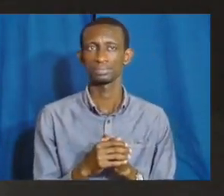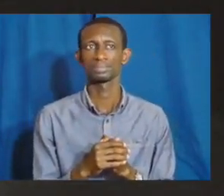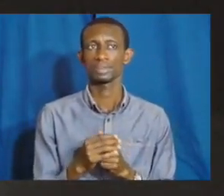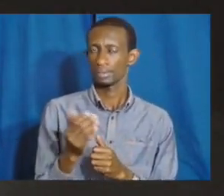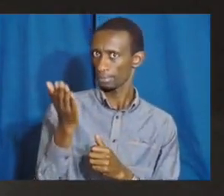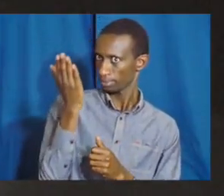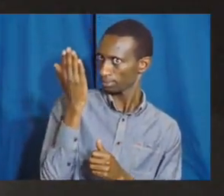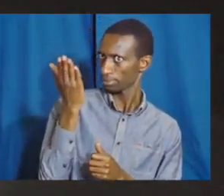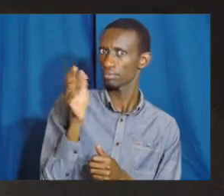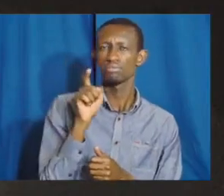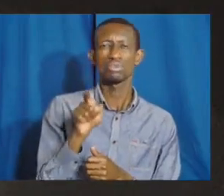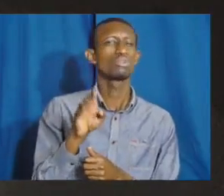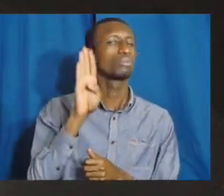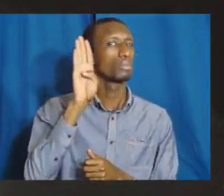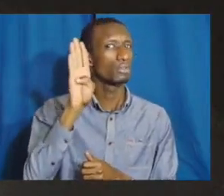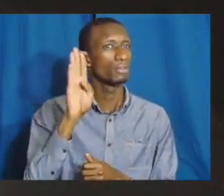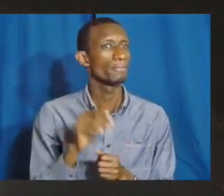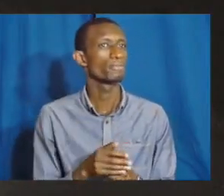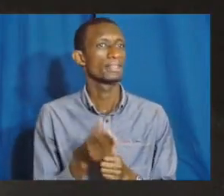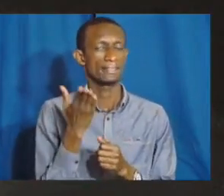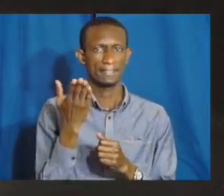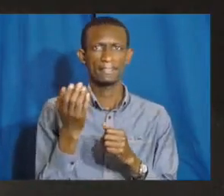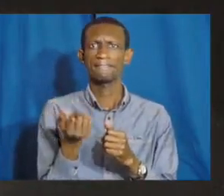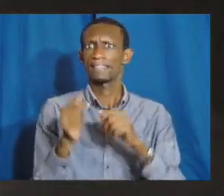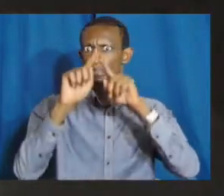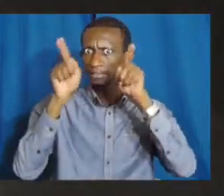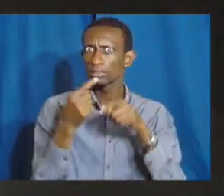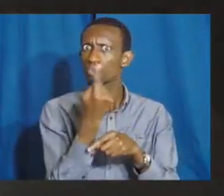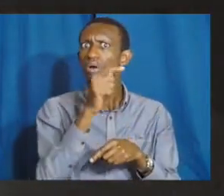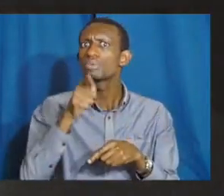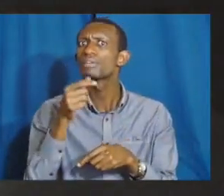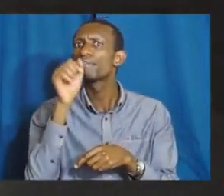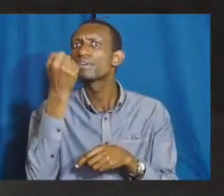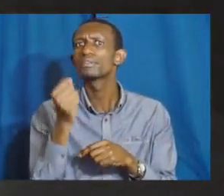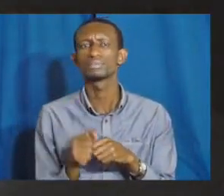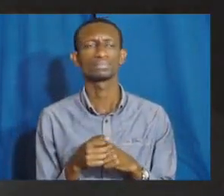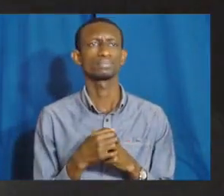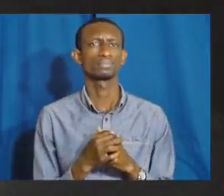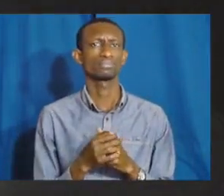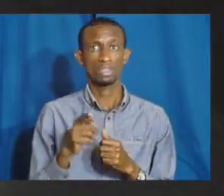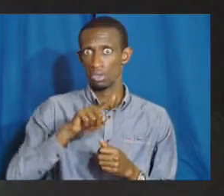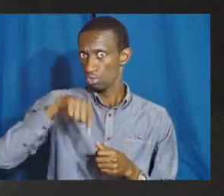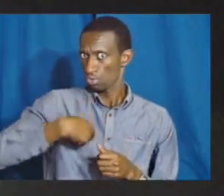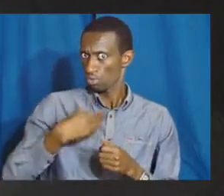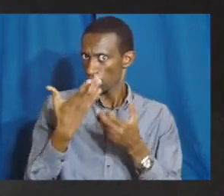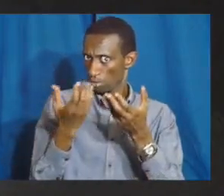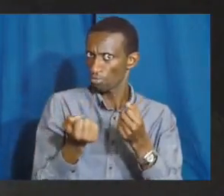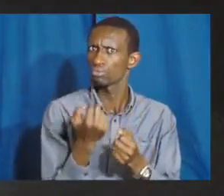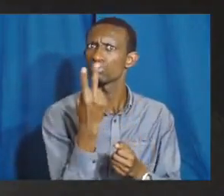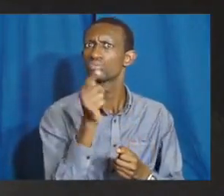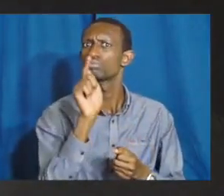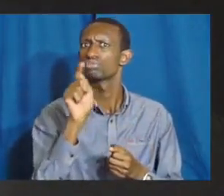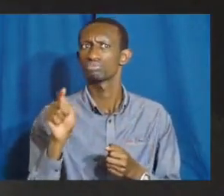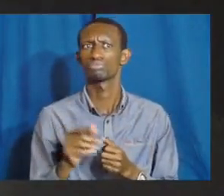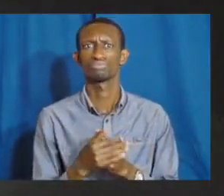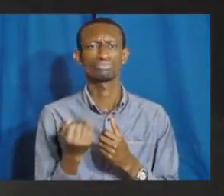This is point B, which is having 1 and 5 as the coordinates. We have now 2 points. We